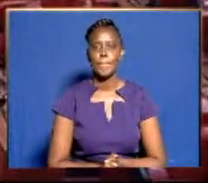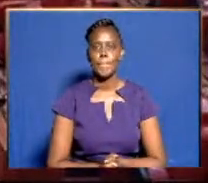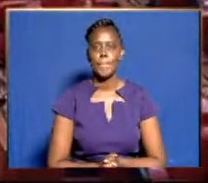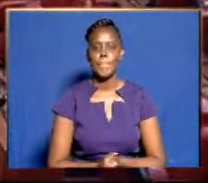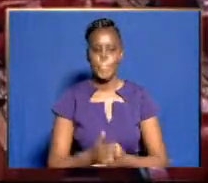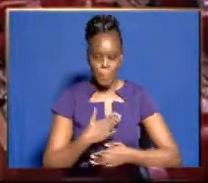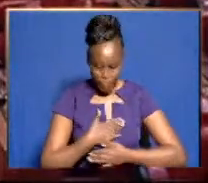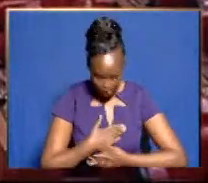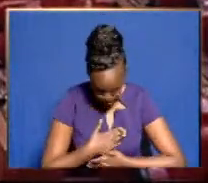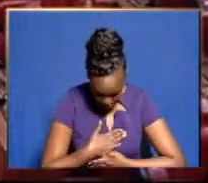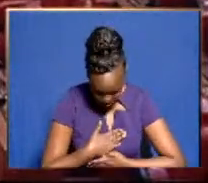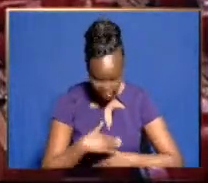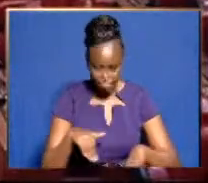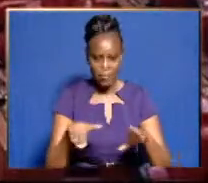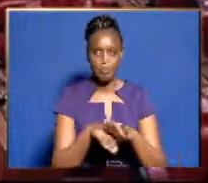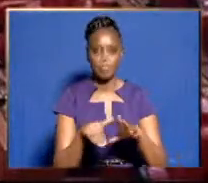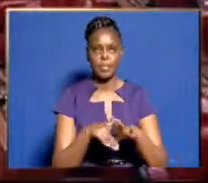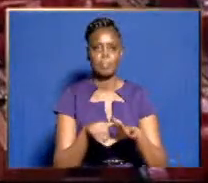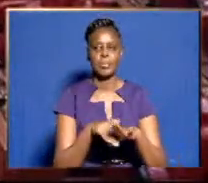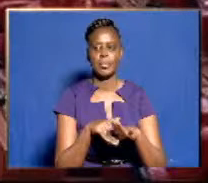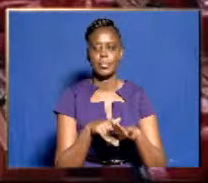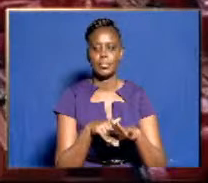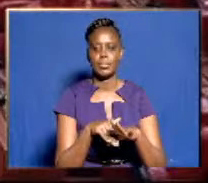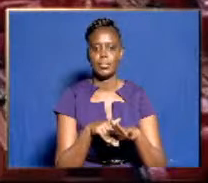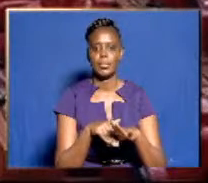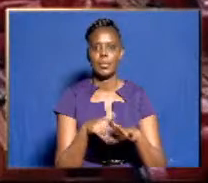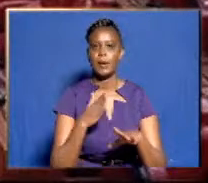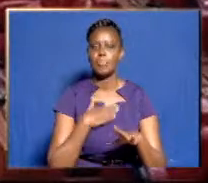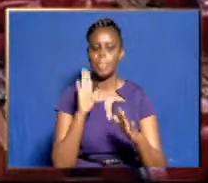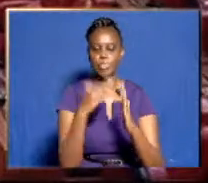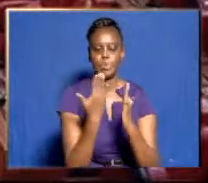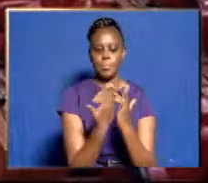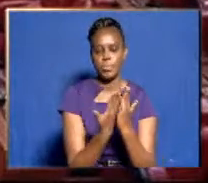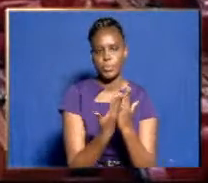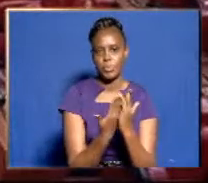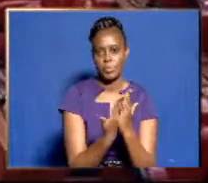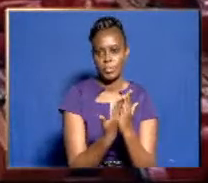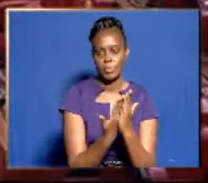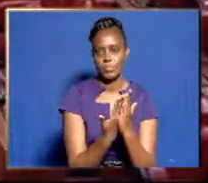Honorable members, I will therefore propose